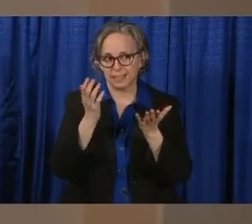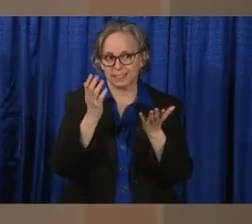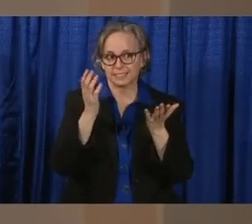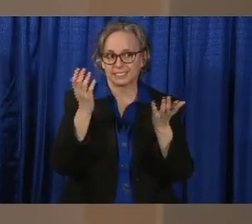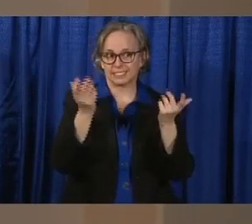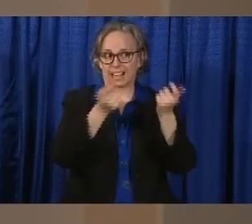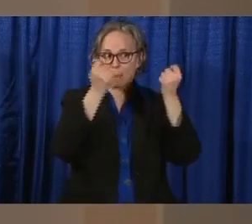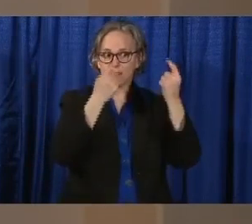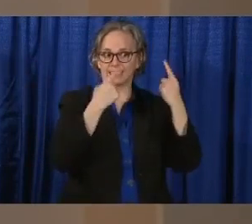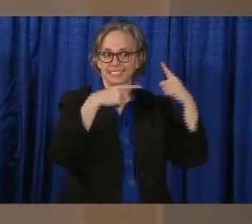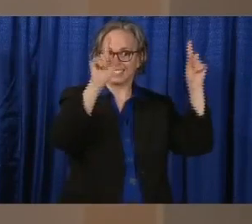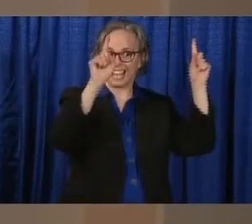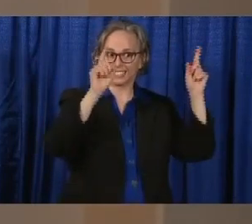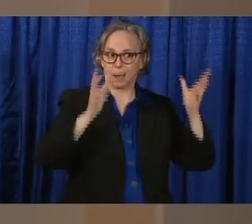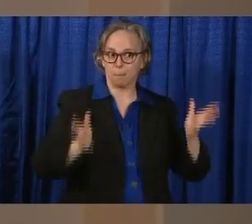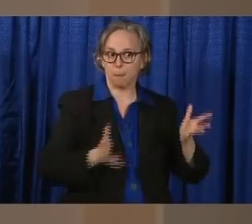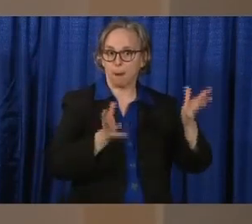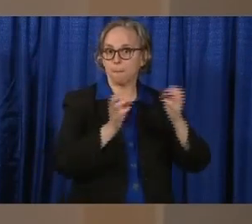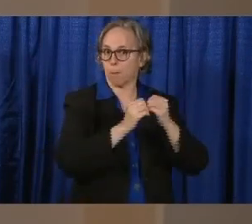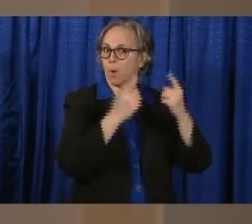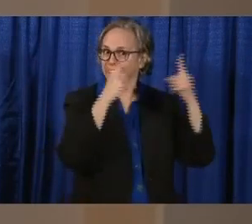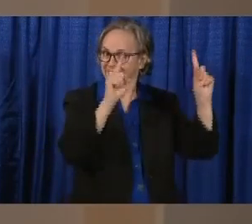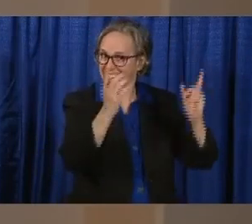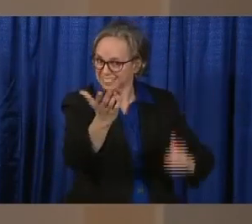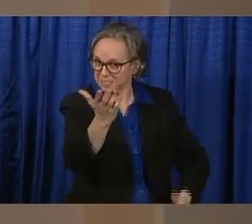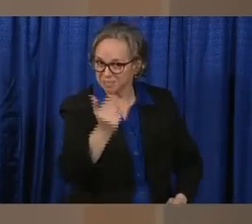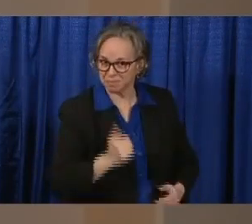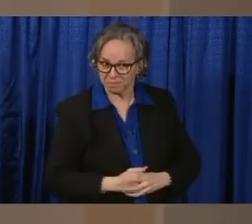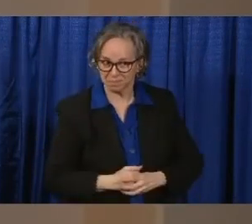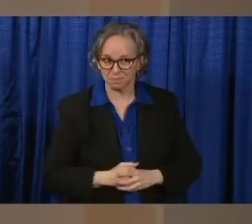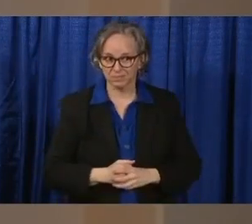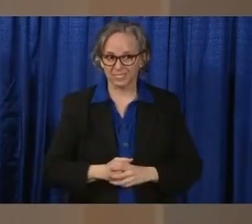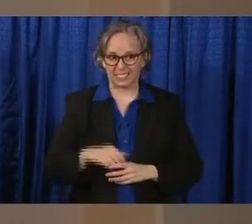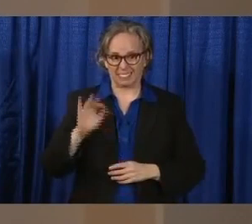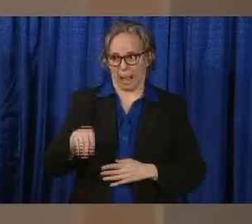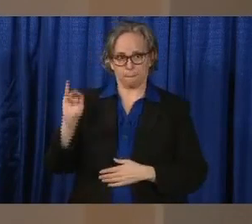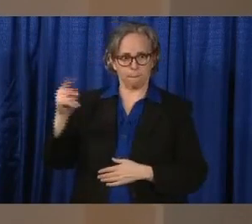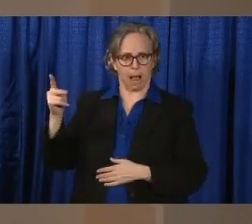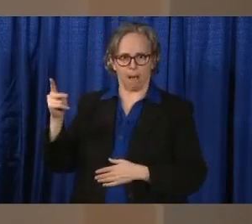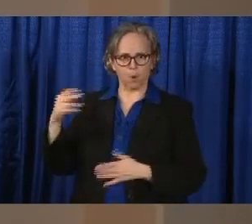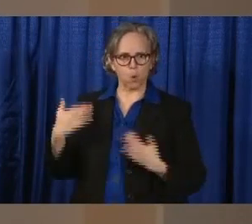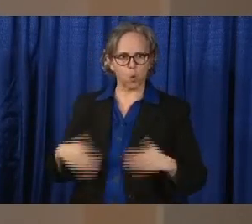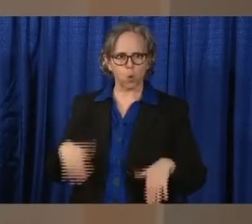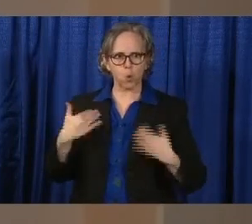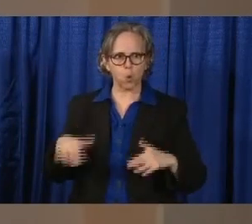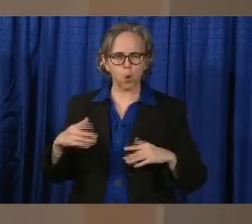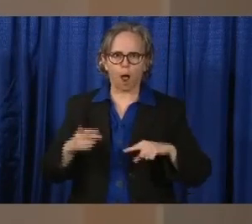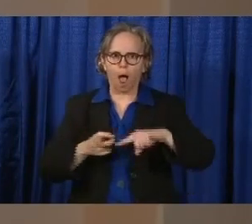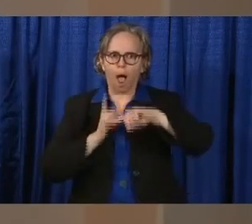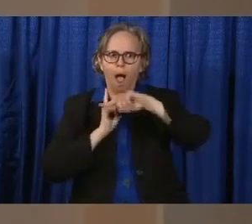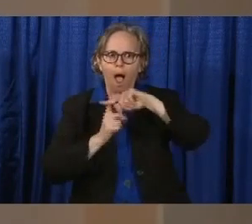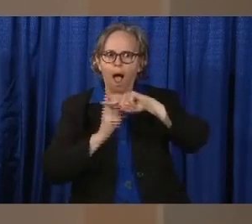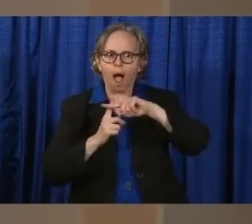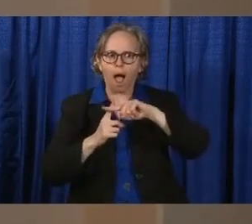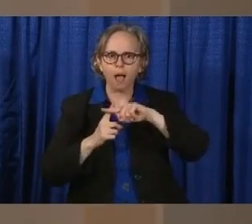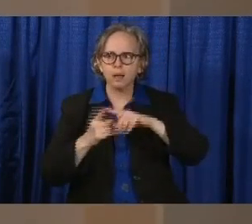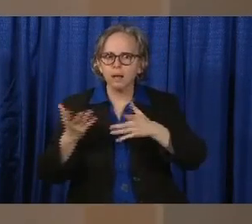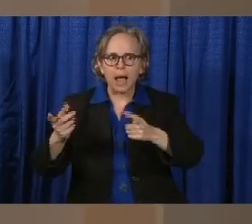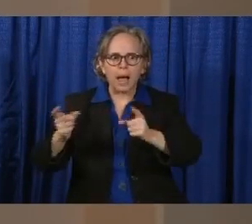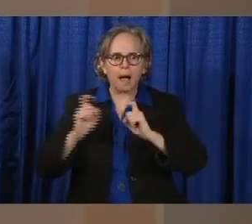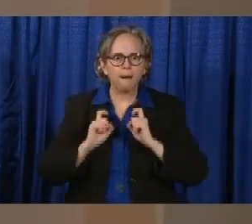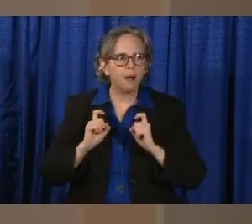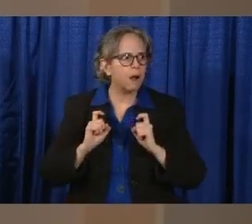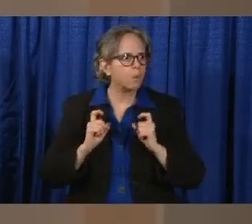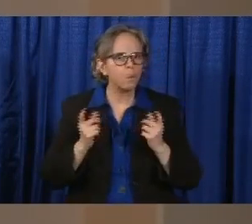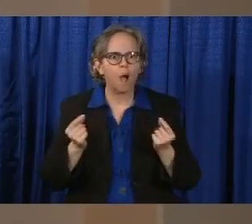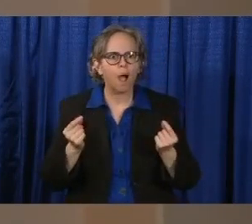And this map, when I get into it, this map is a source of optimism that you have provided us, that you have provided us a reason